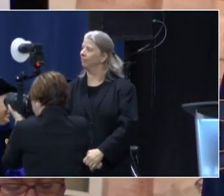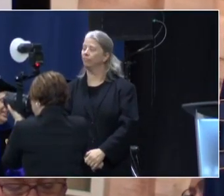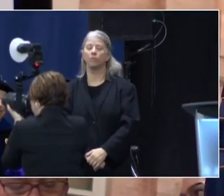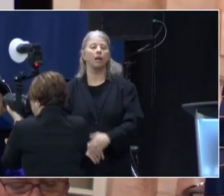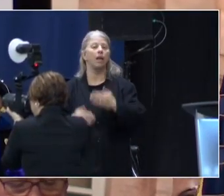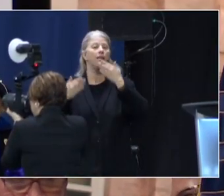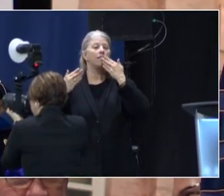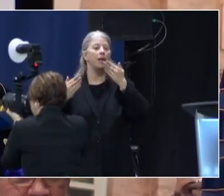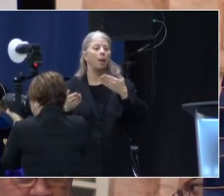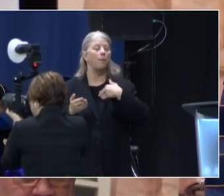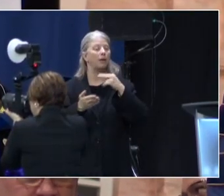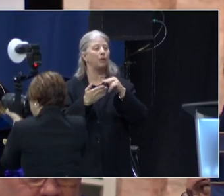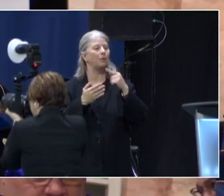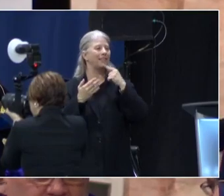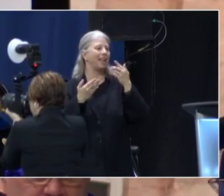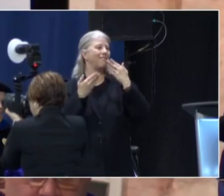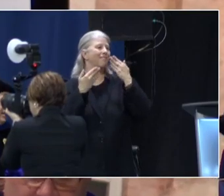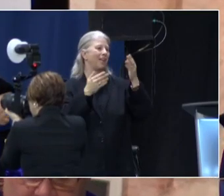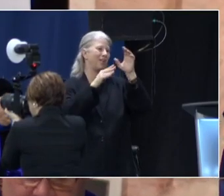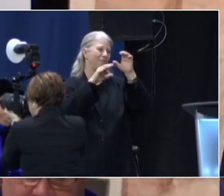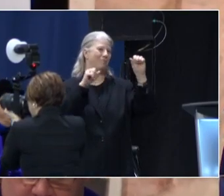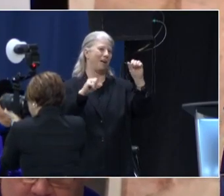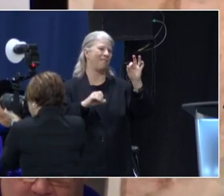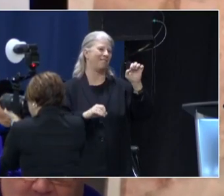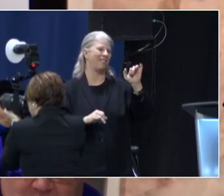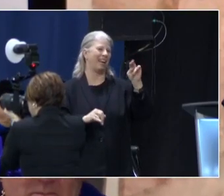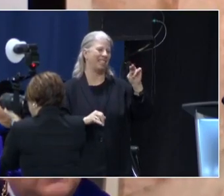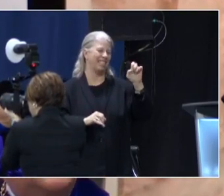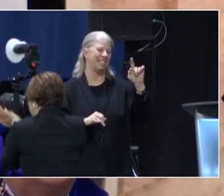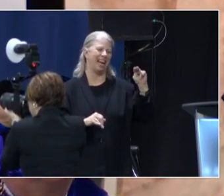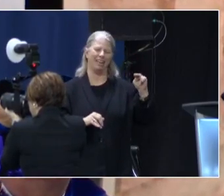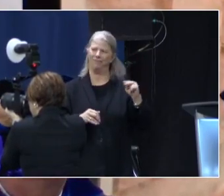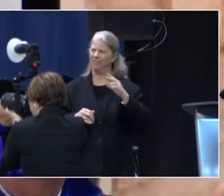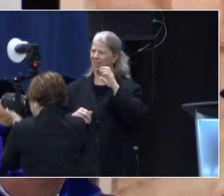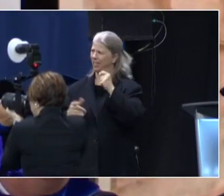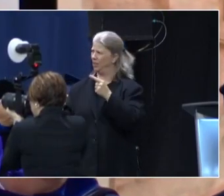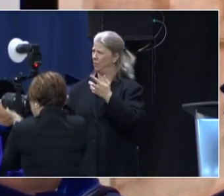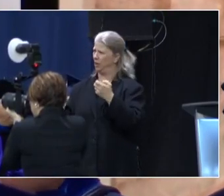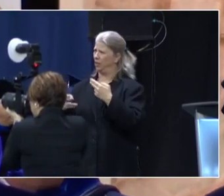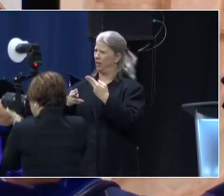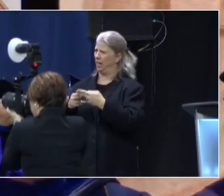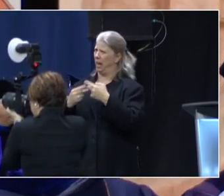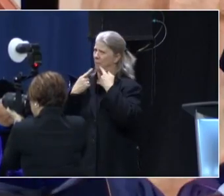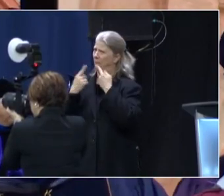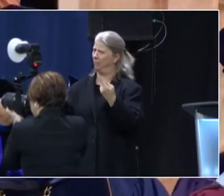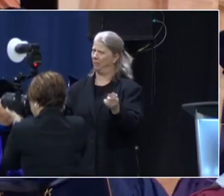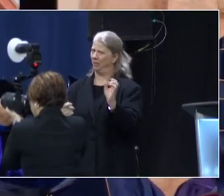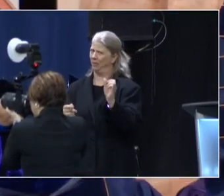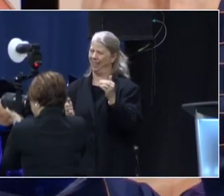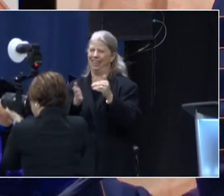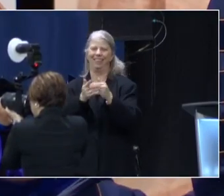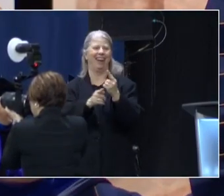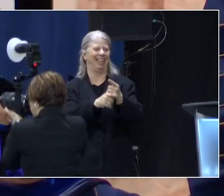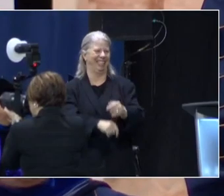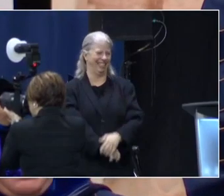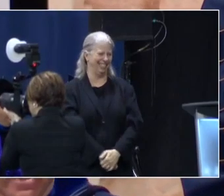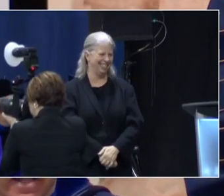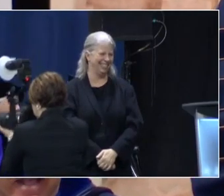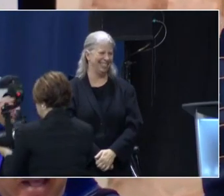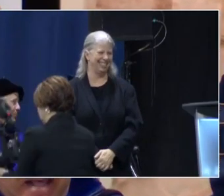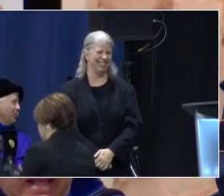Thank you. My note says thank you, President Feinstein, but I guess you just want your name out there again, right?